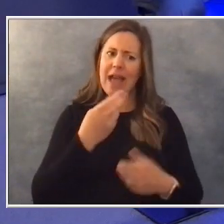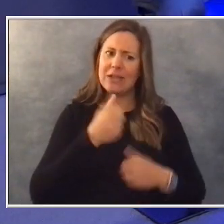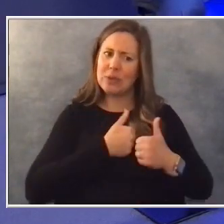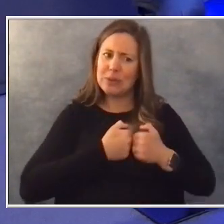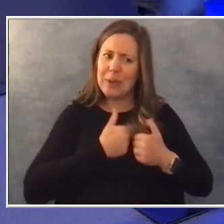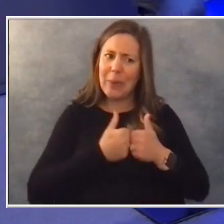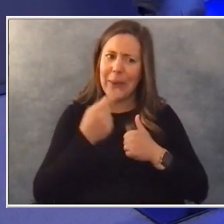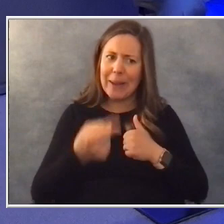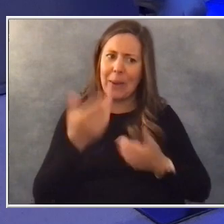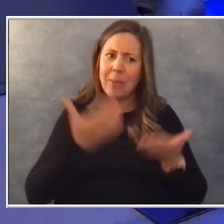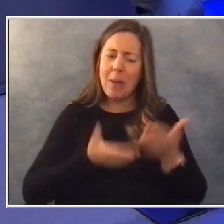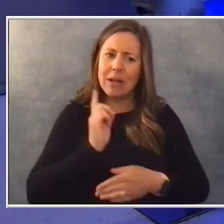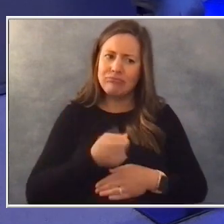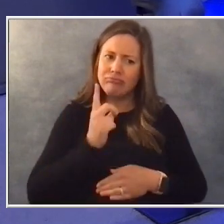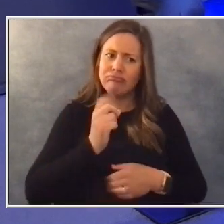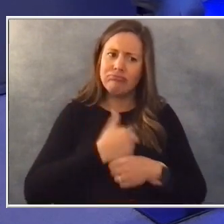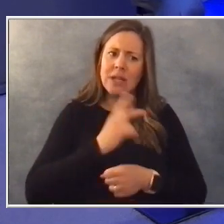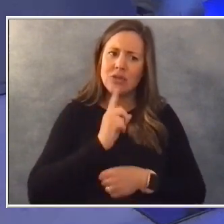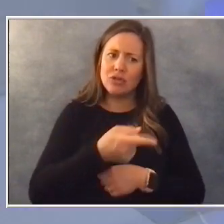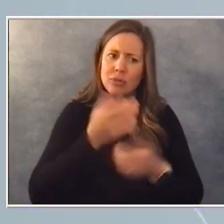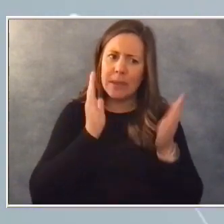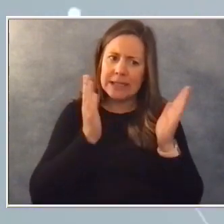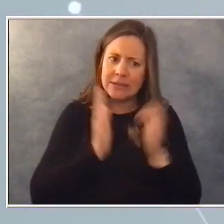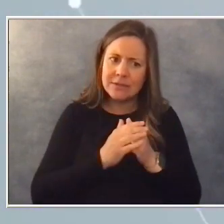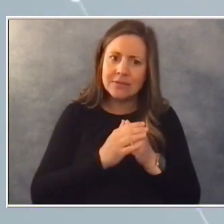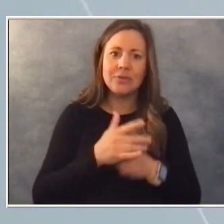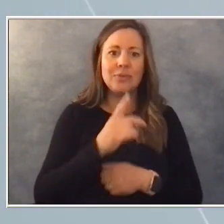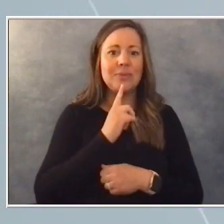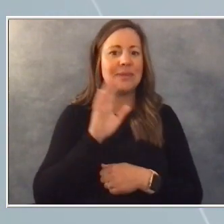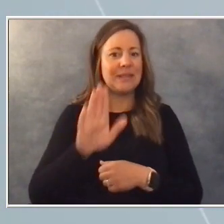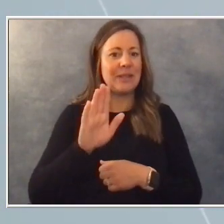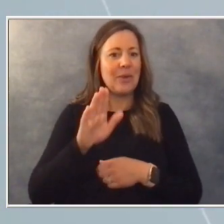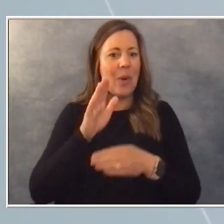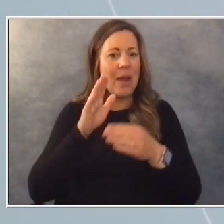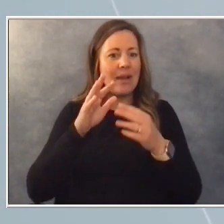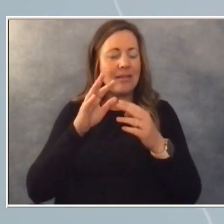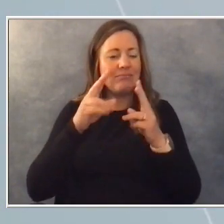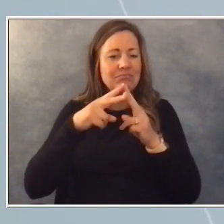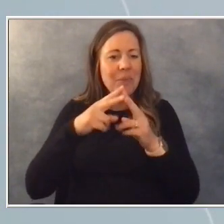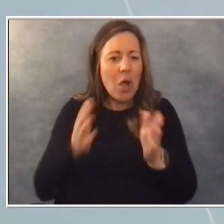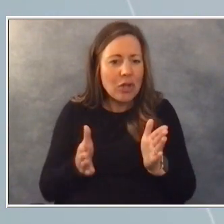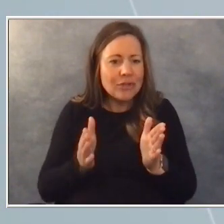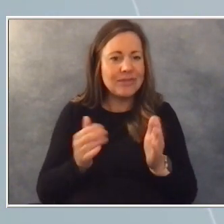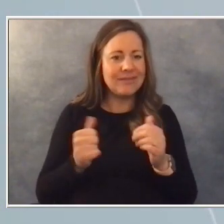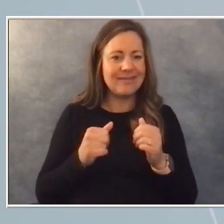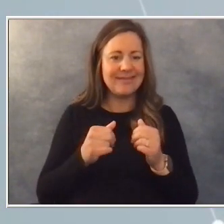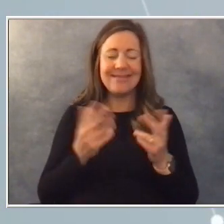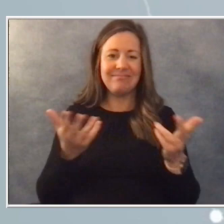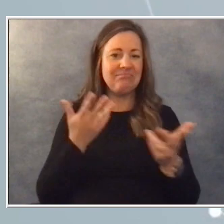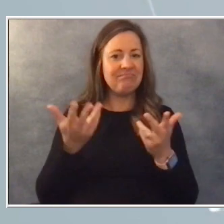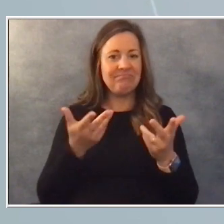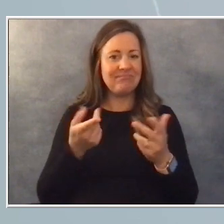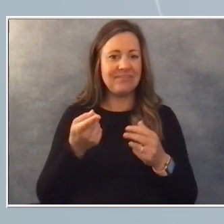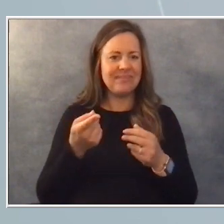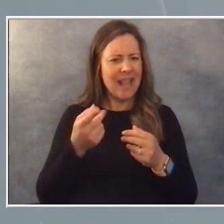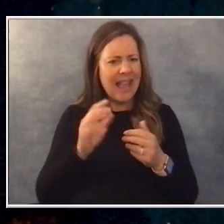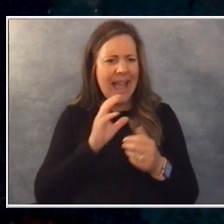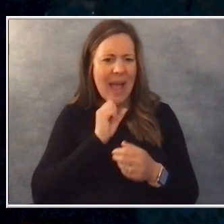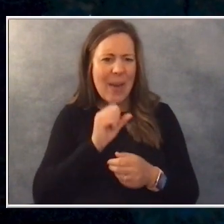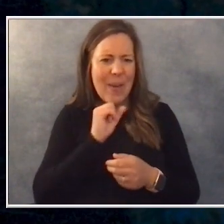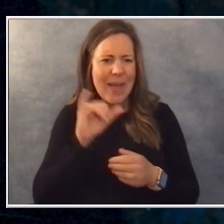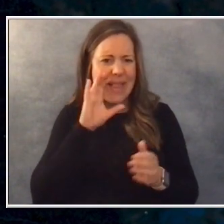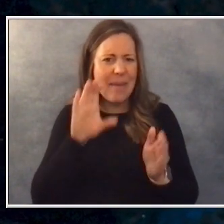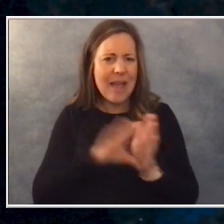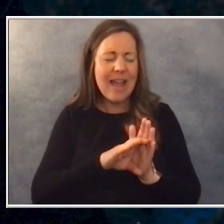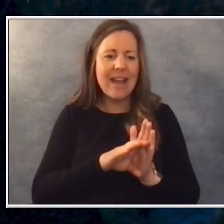you in line. She's been kind of your partner through this. Yeah. Talk to us about her and your family. And by the way, how old are we here? Oh my